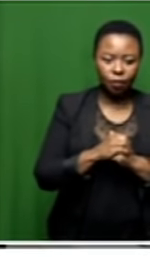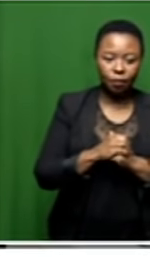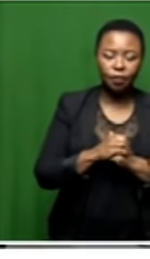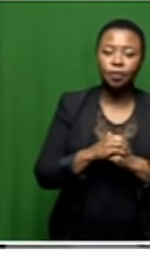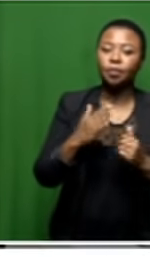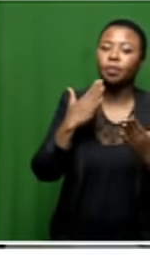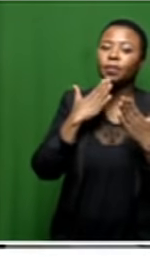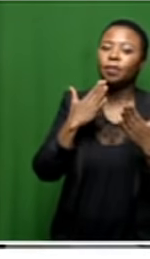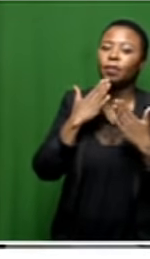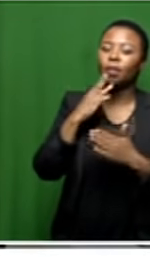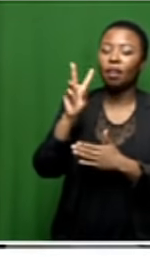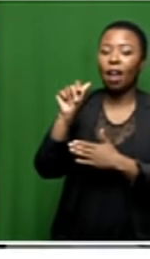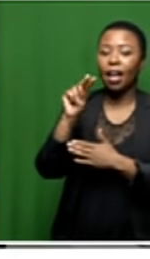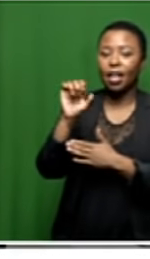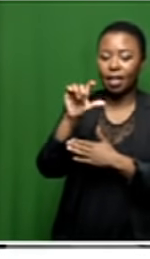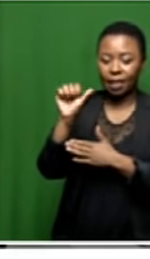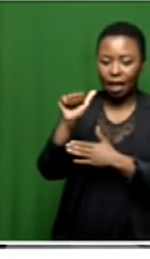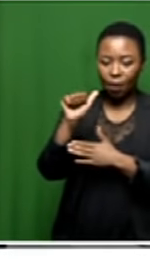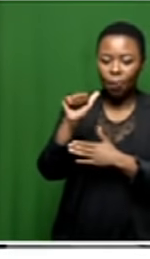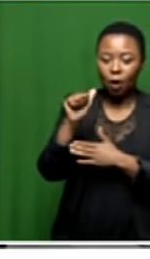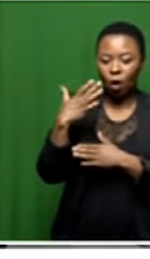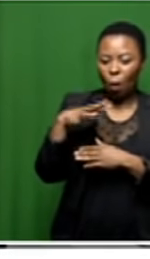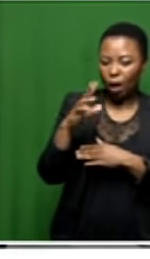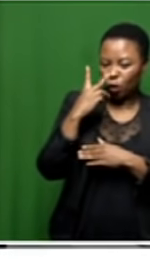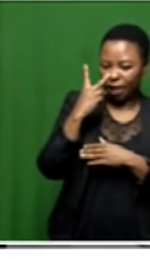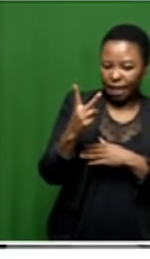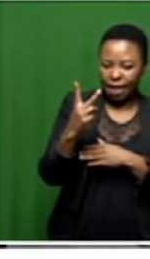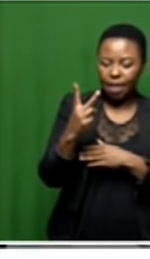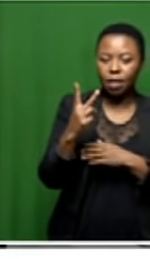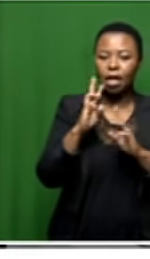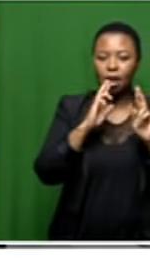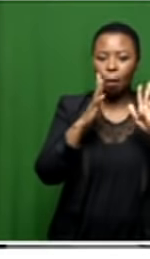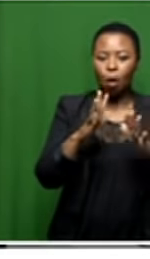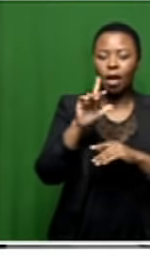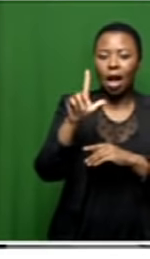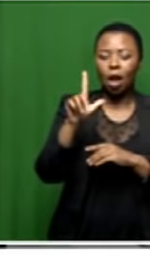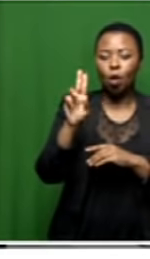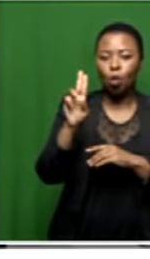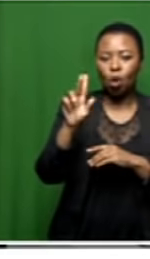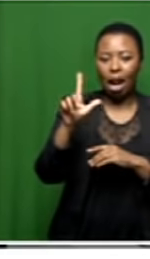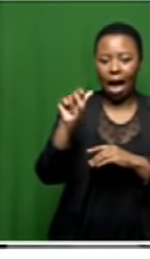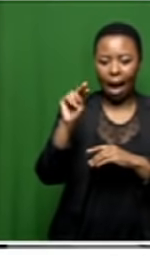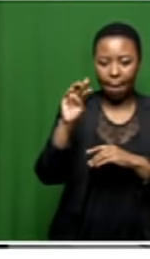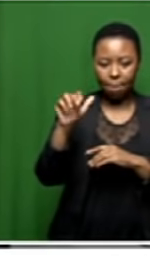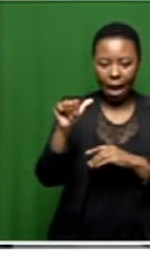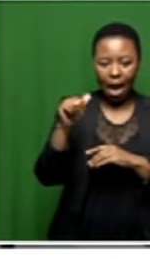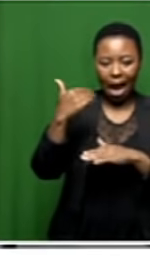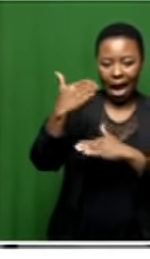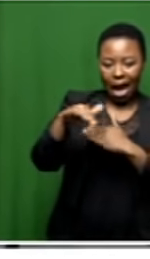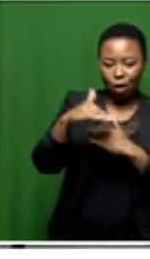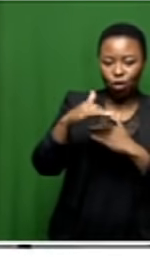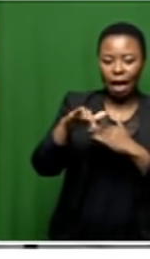Vanessa, thank you so much there to you. We want to see if we can cross to our reporter Lula Mamakia, who's outside the